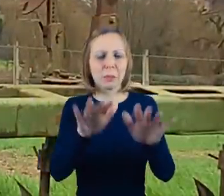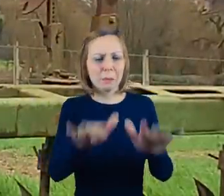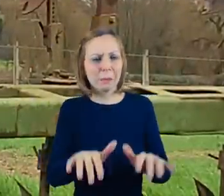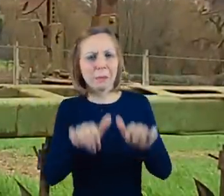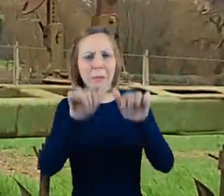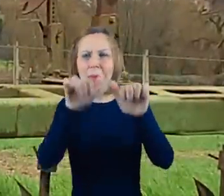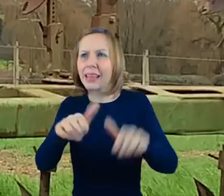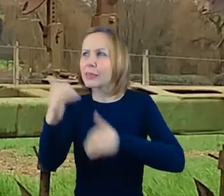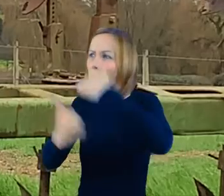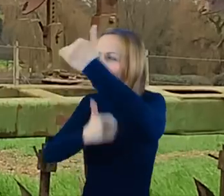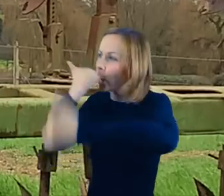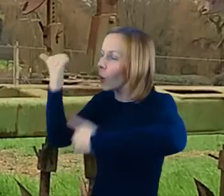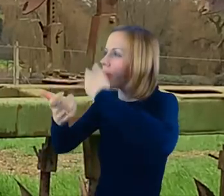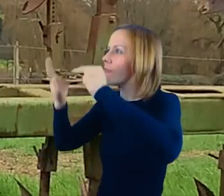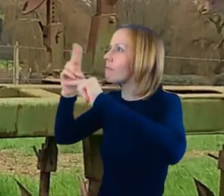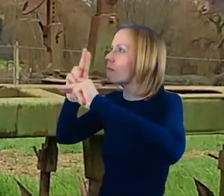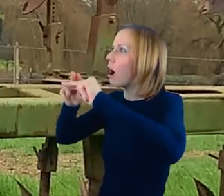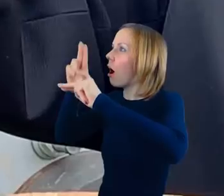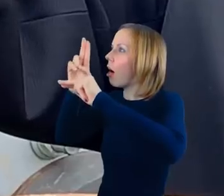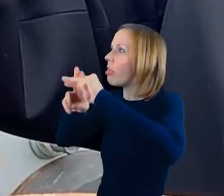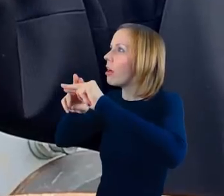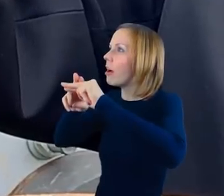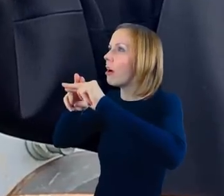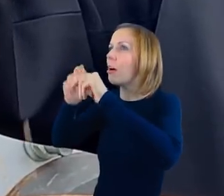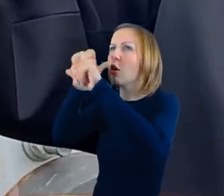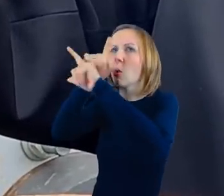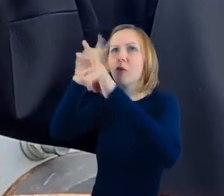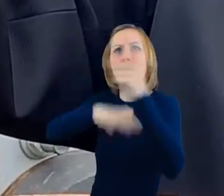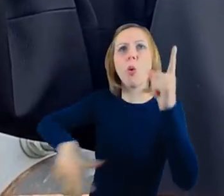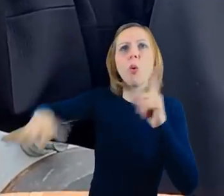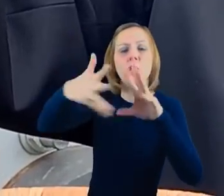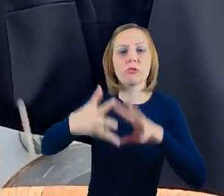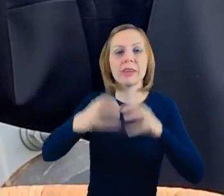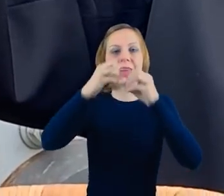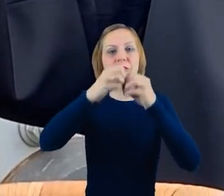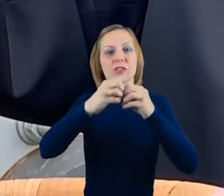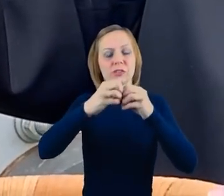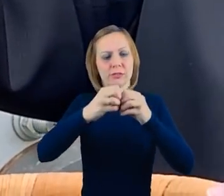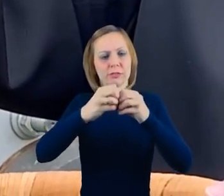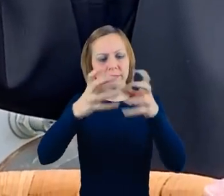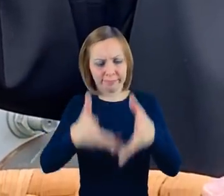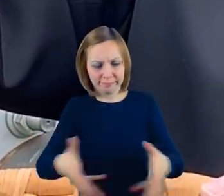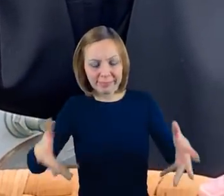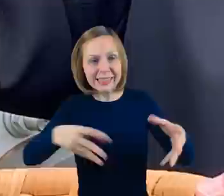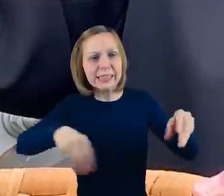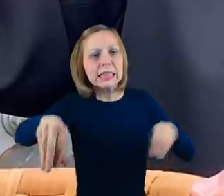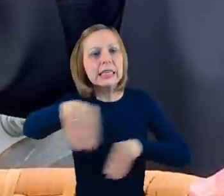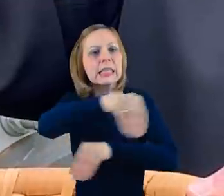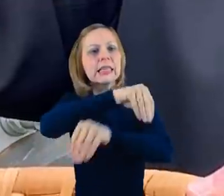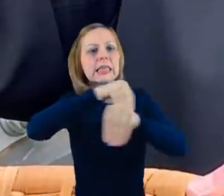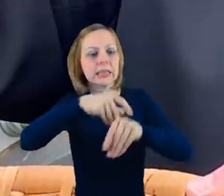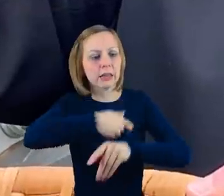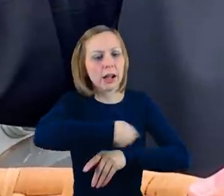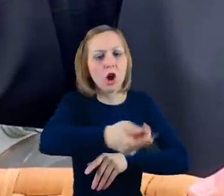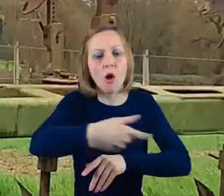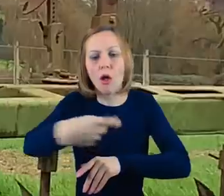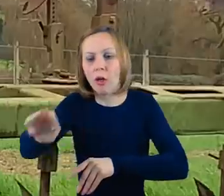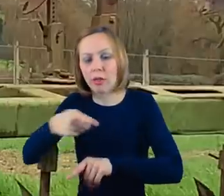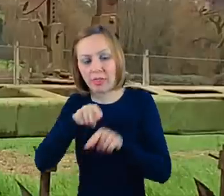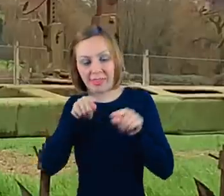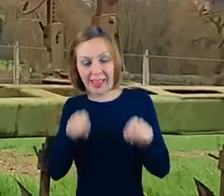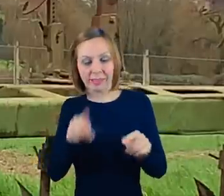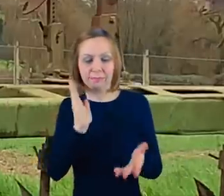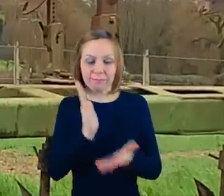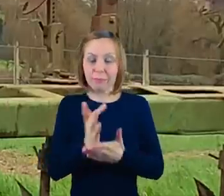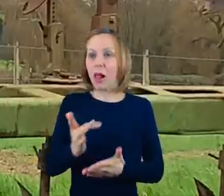have given us this seed to sow. In it, we perceive the promise of life, the wonders of your creative